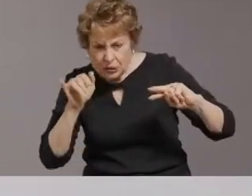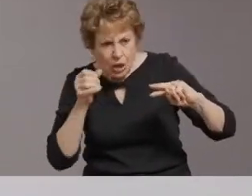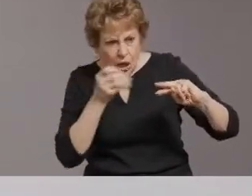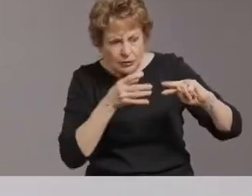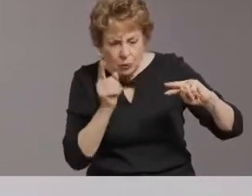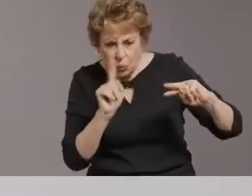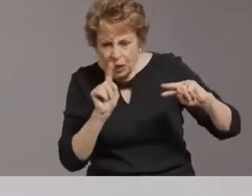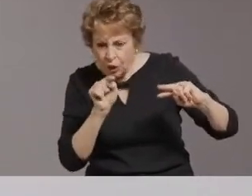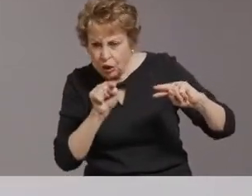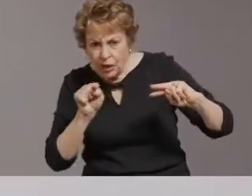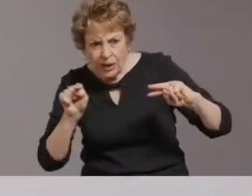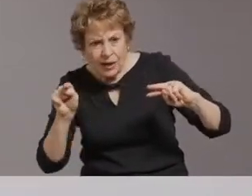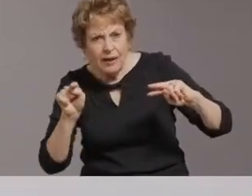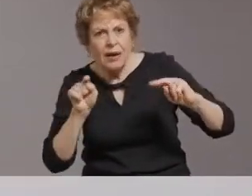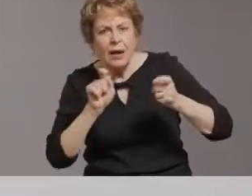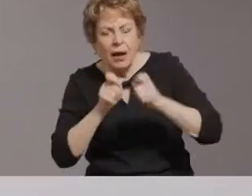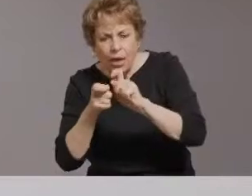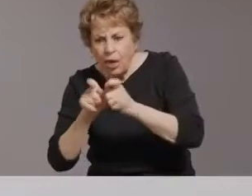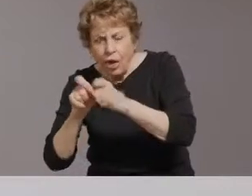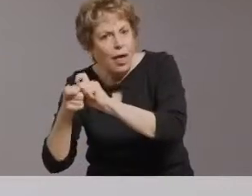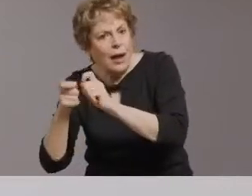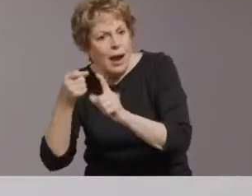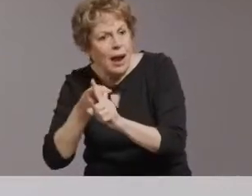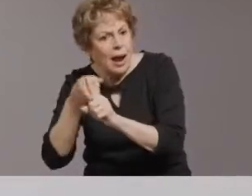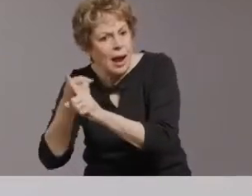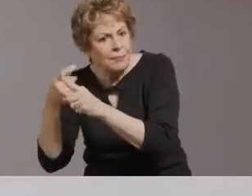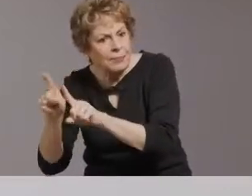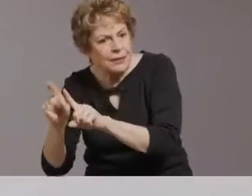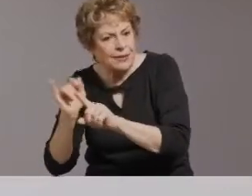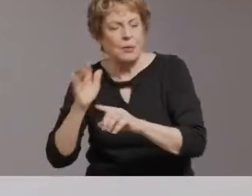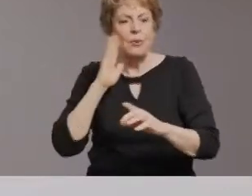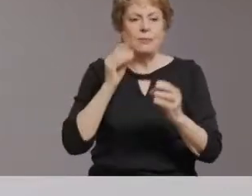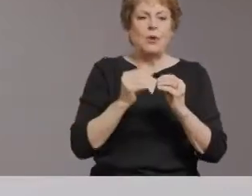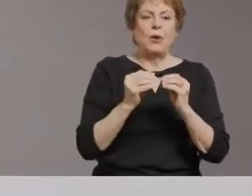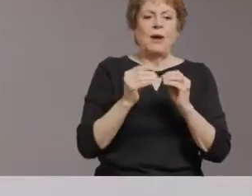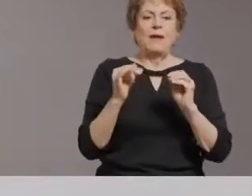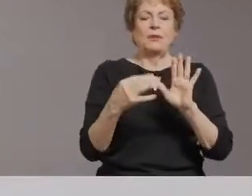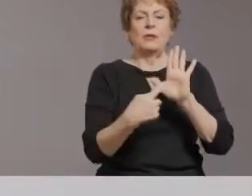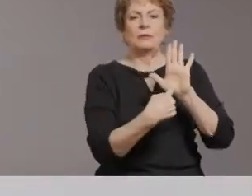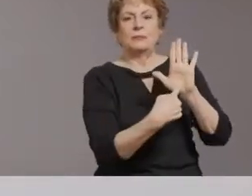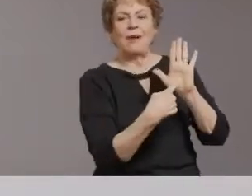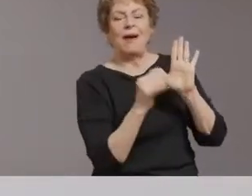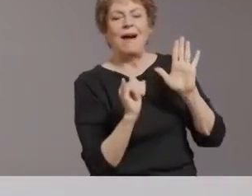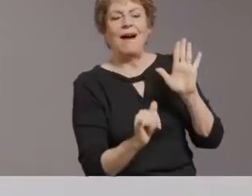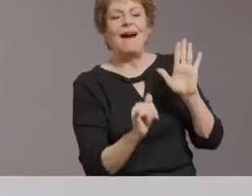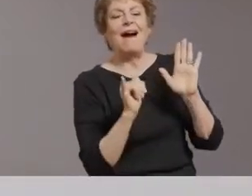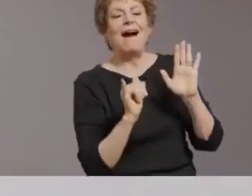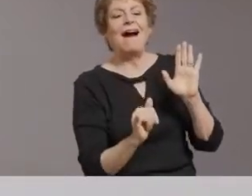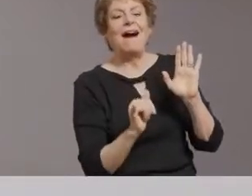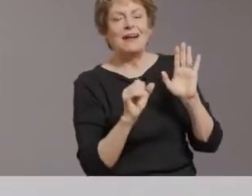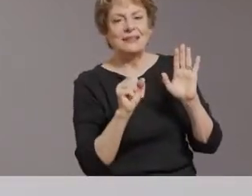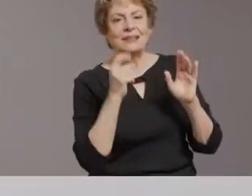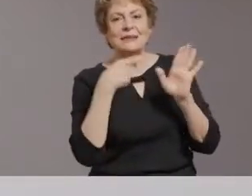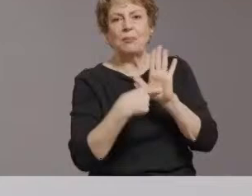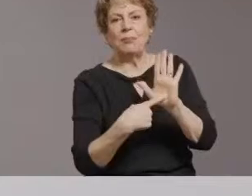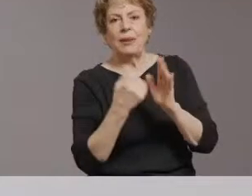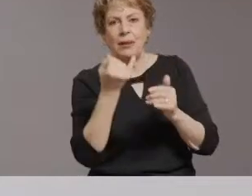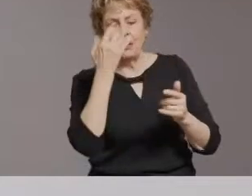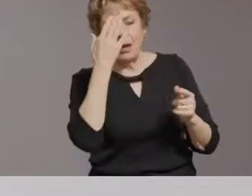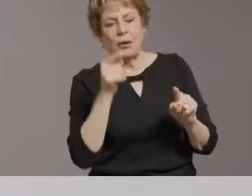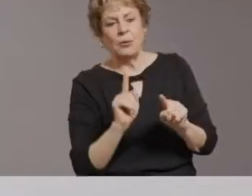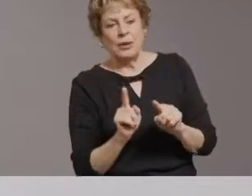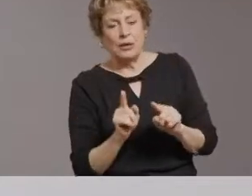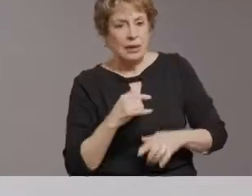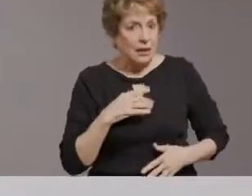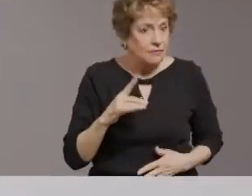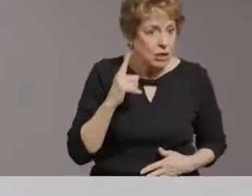seeing in Arizona. So it would be a representative sample. And what we have heard about that variant